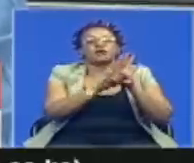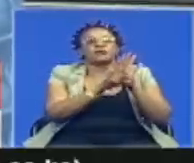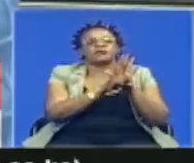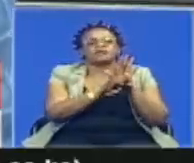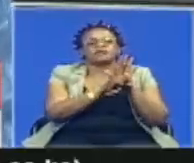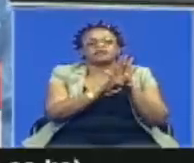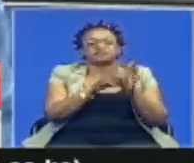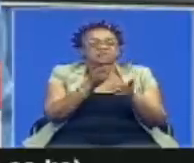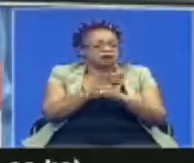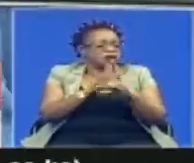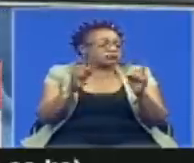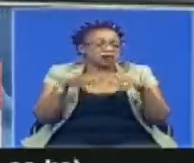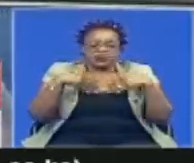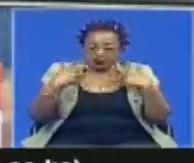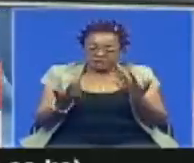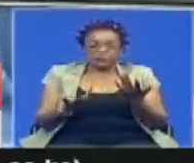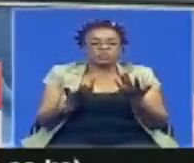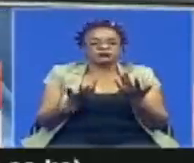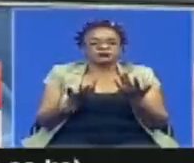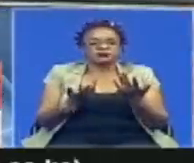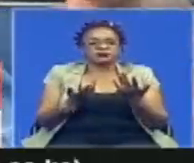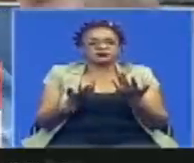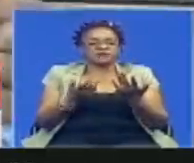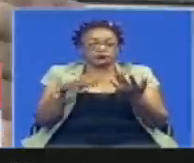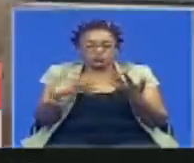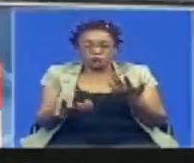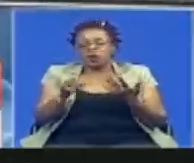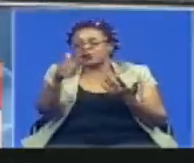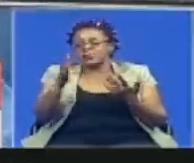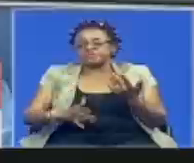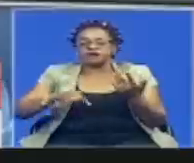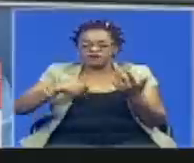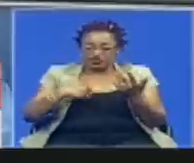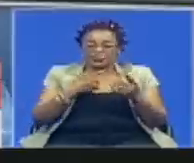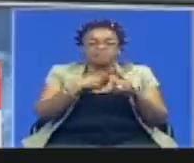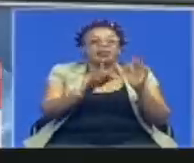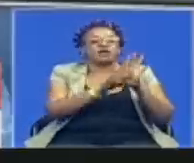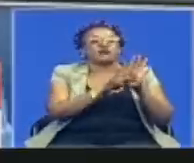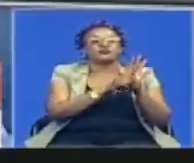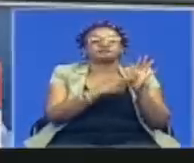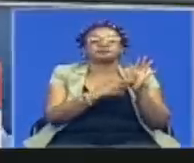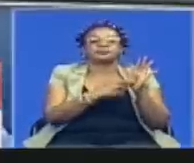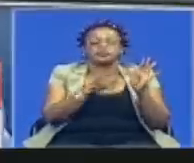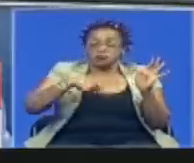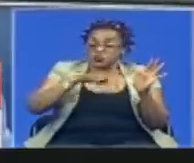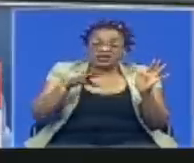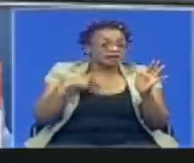is not how I feel, it is not how really you feel, it is how our law feels. Are because you? We accepted it.